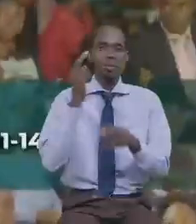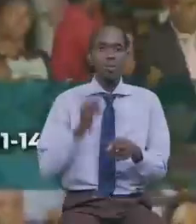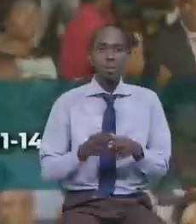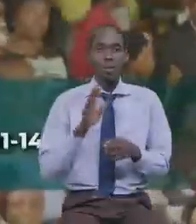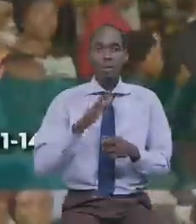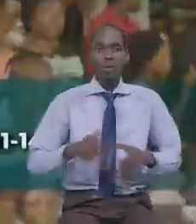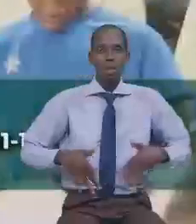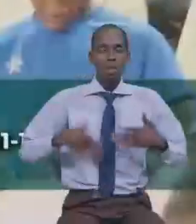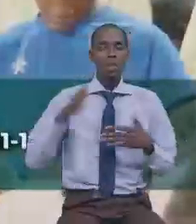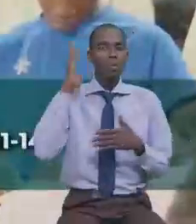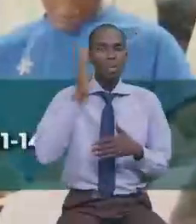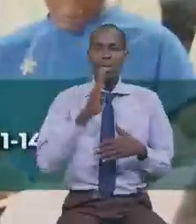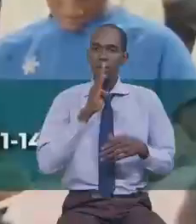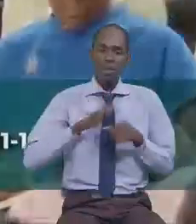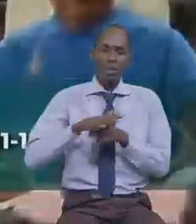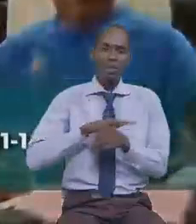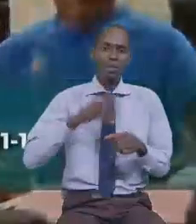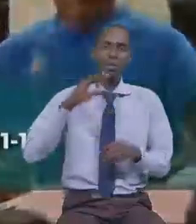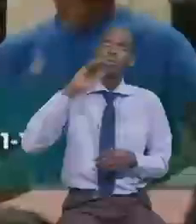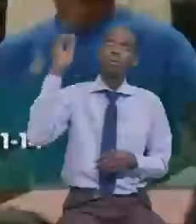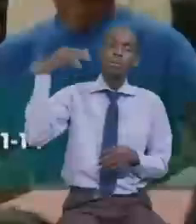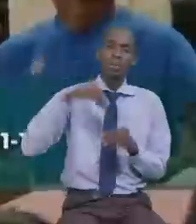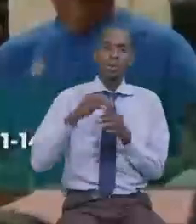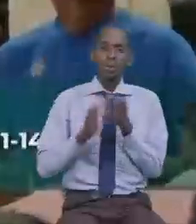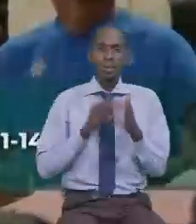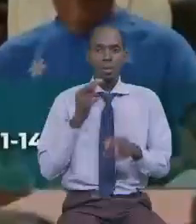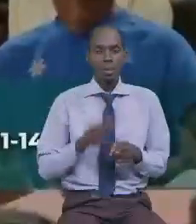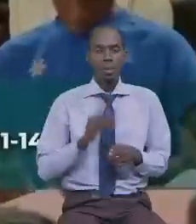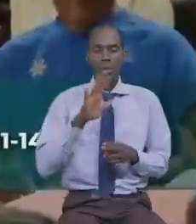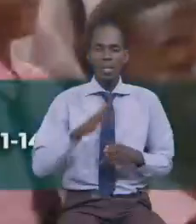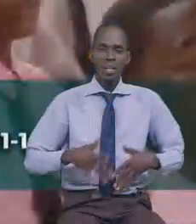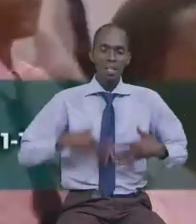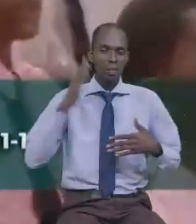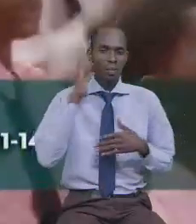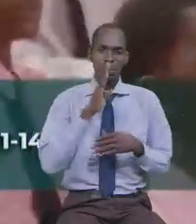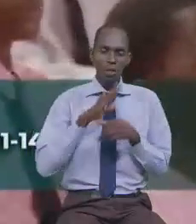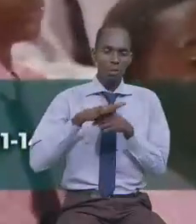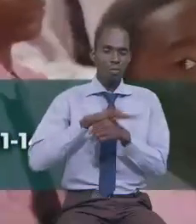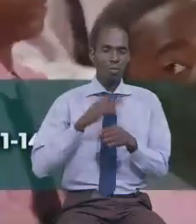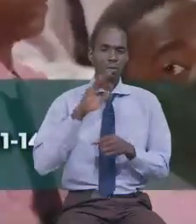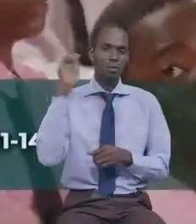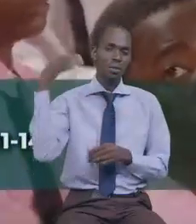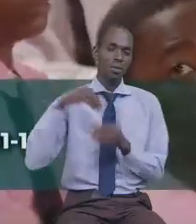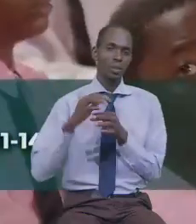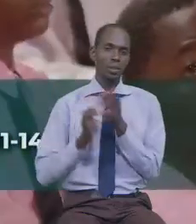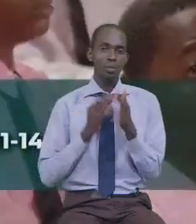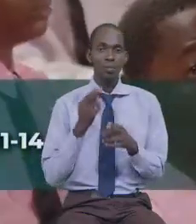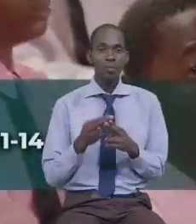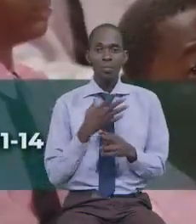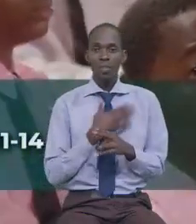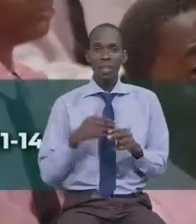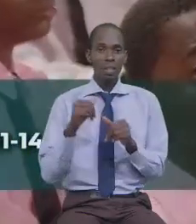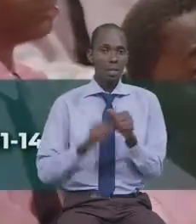will be gracious. Your life will be full of grace. And every time, any